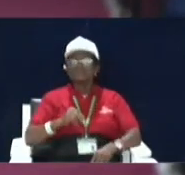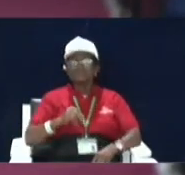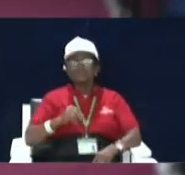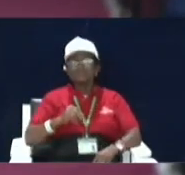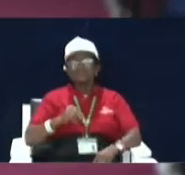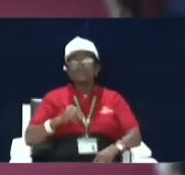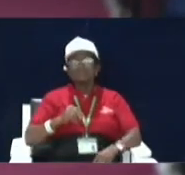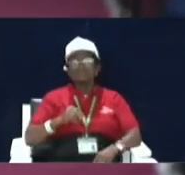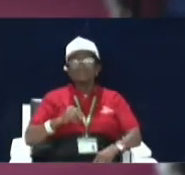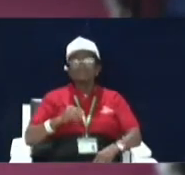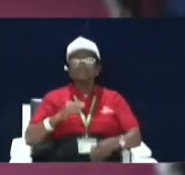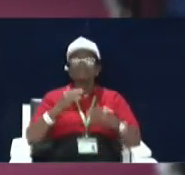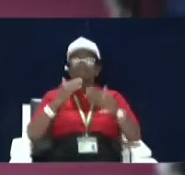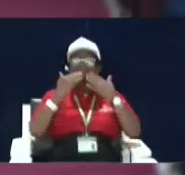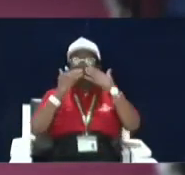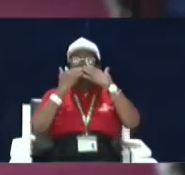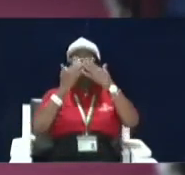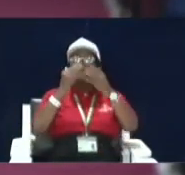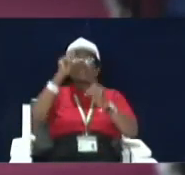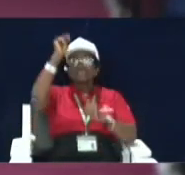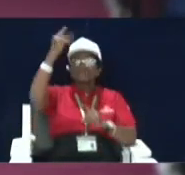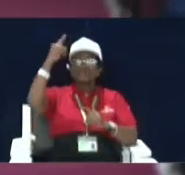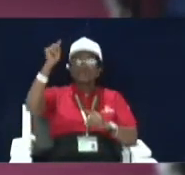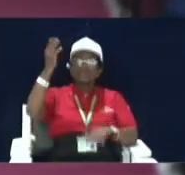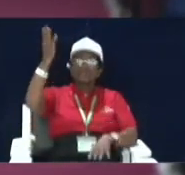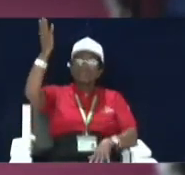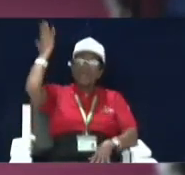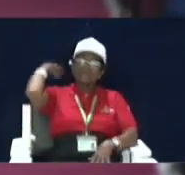And thank Him for the past wonders.